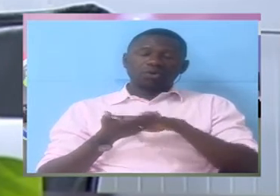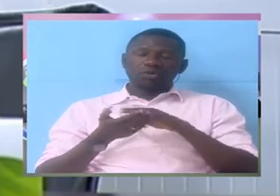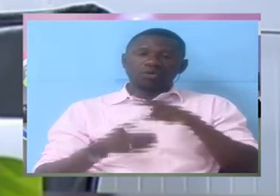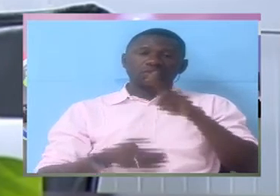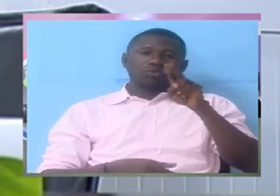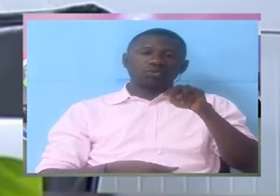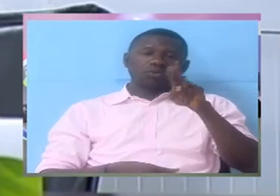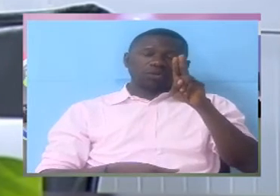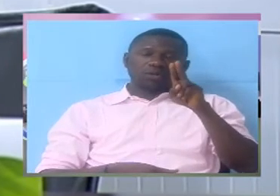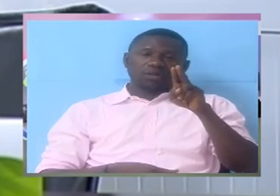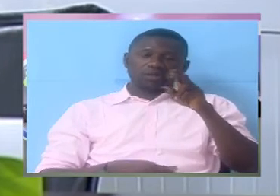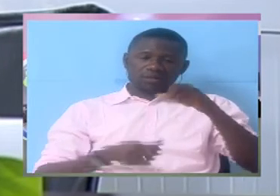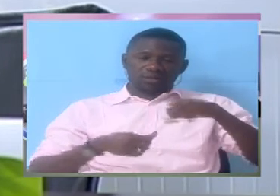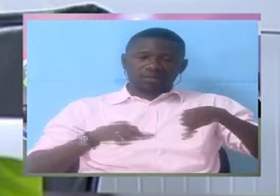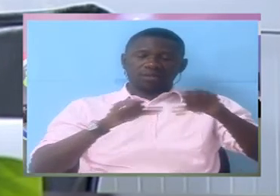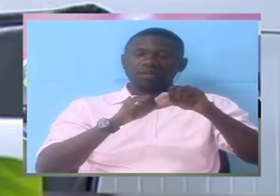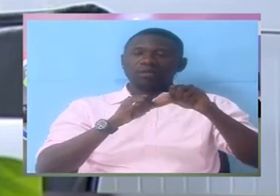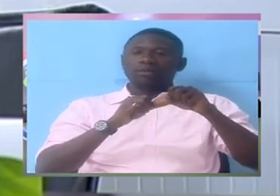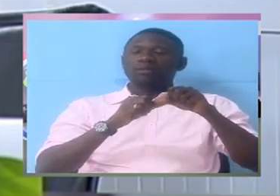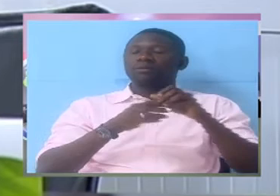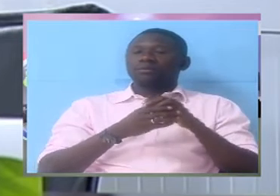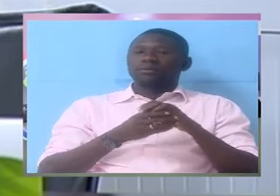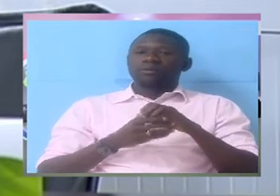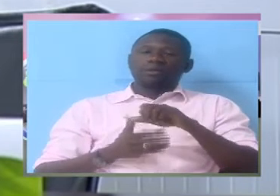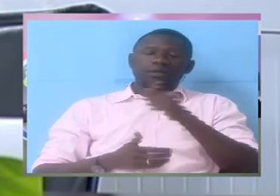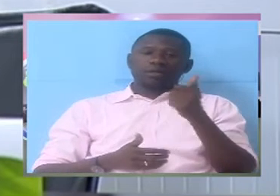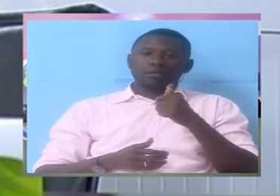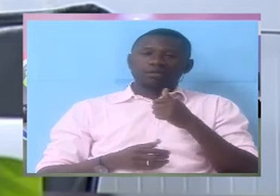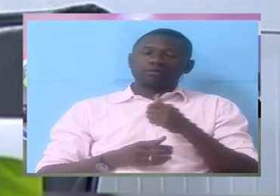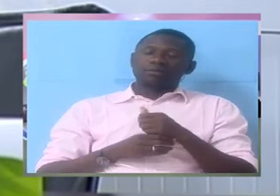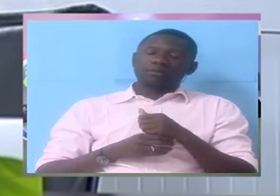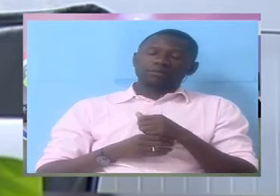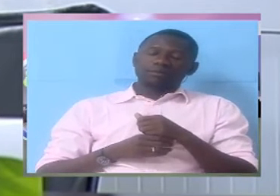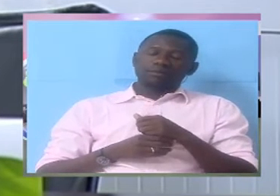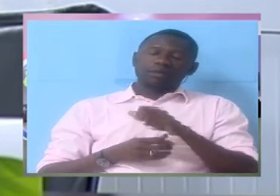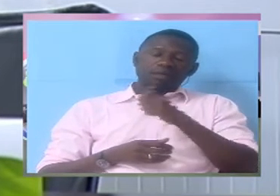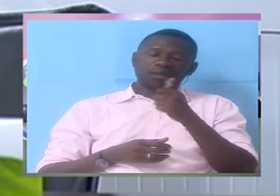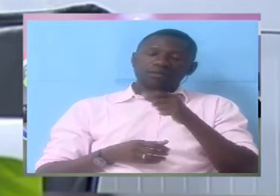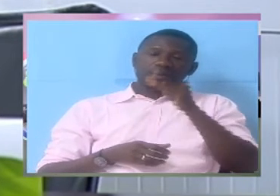UN side, United Nations La Carola, as an assimilation.